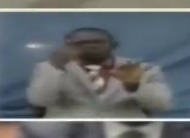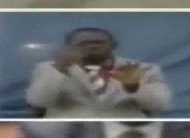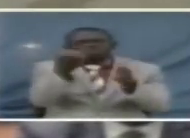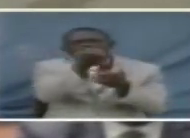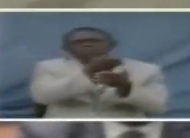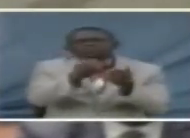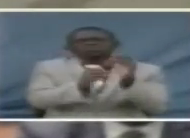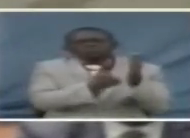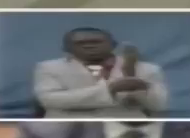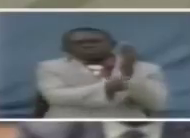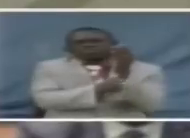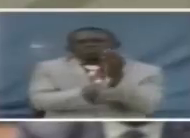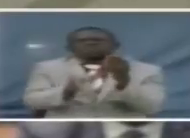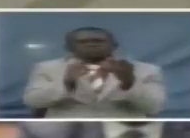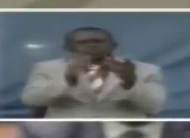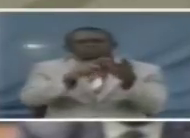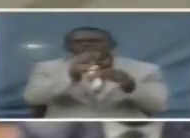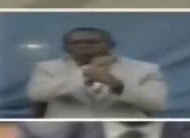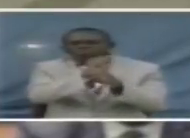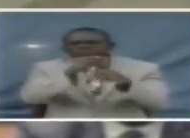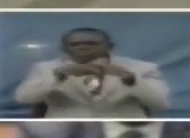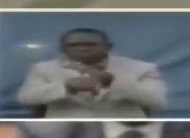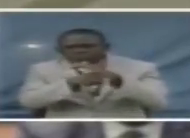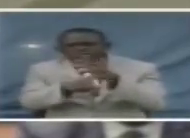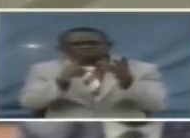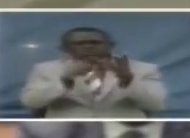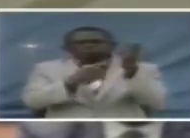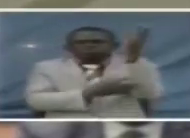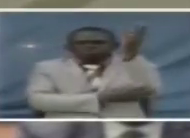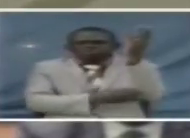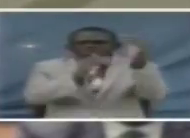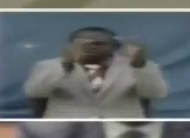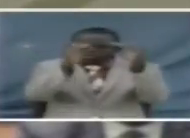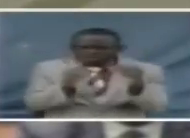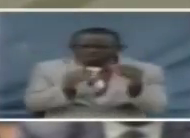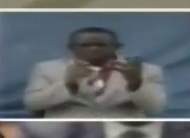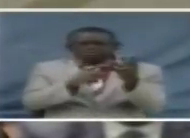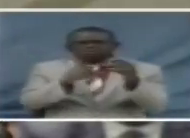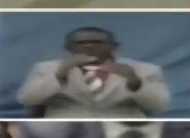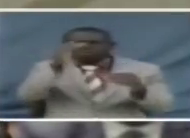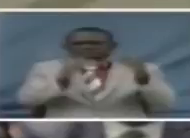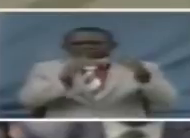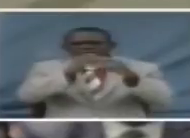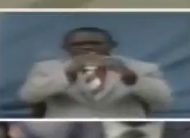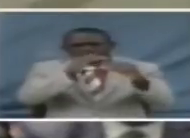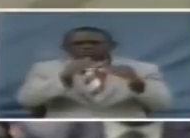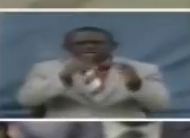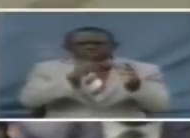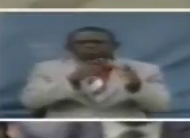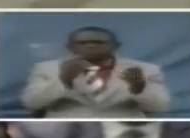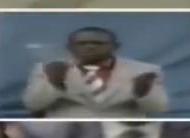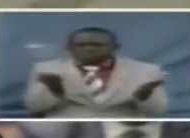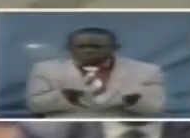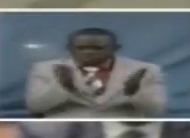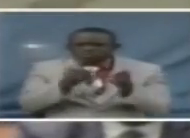strategic areas of economic diversification, job creation, poverty reduction, reducing